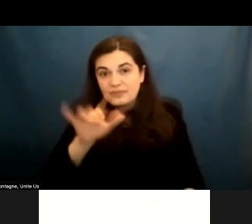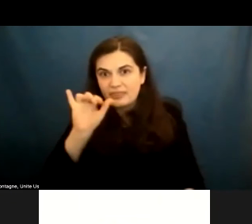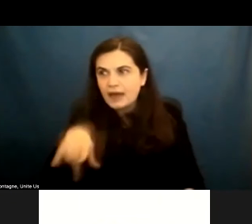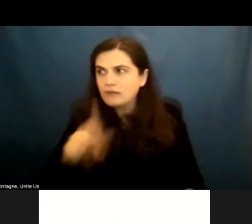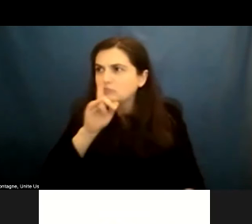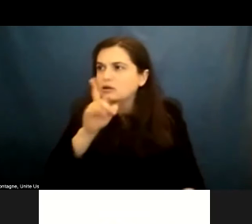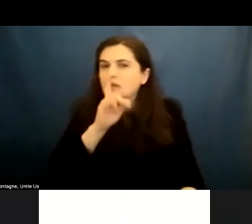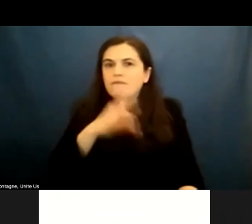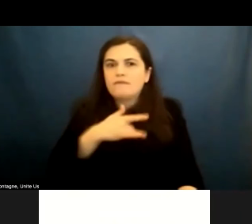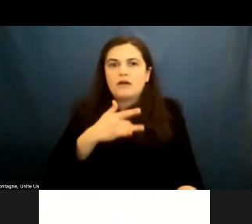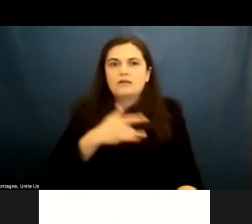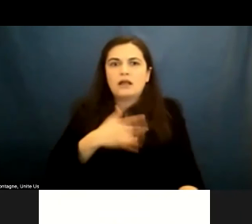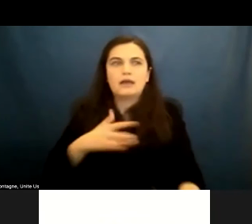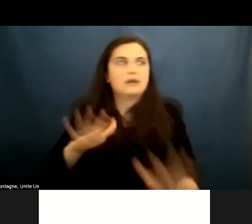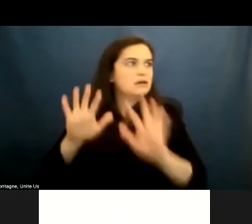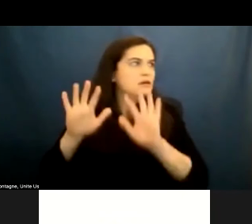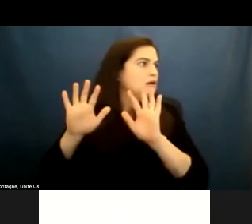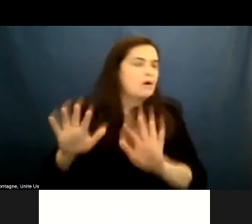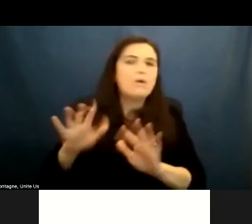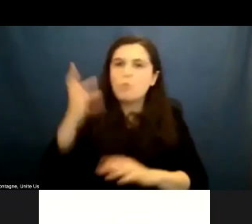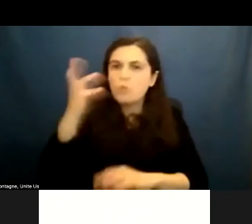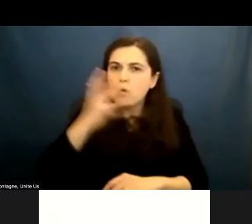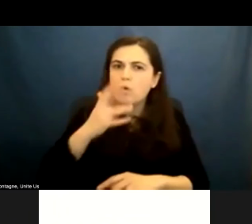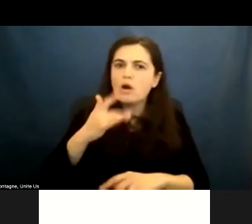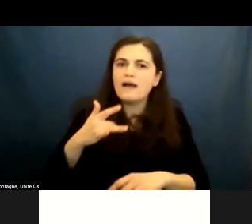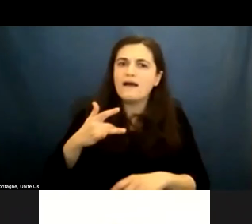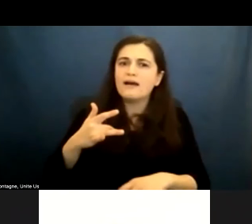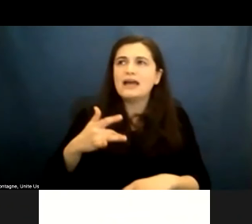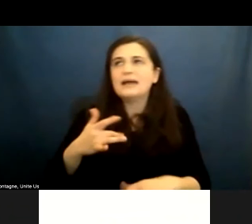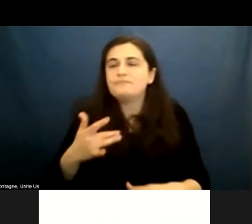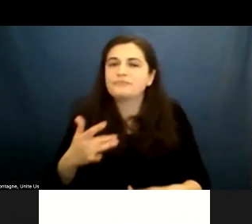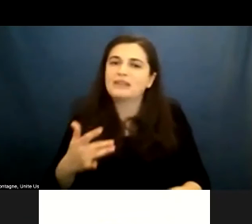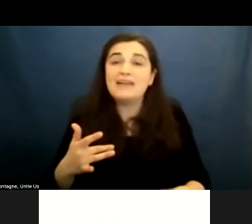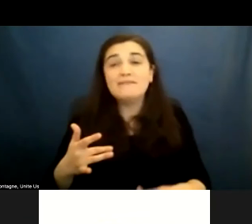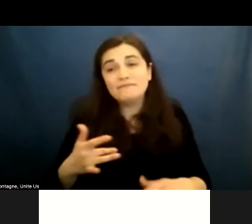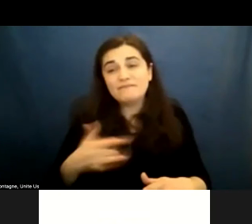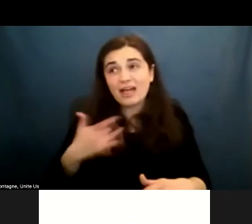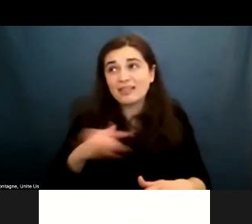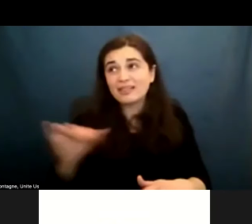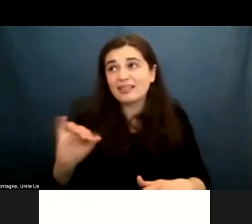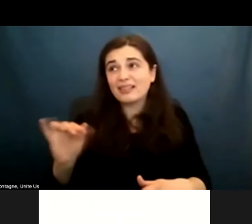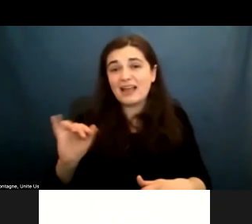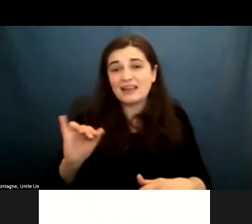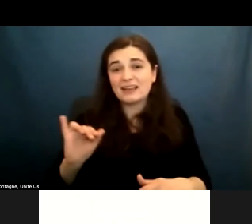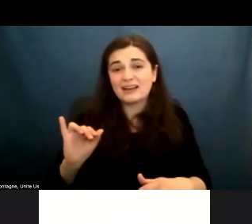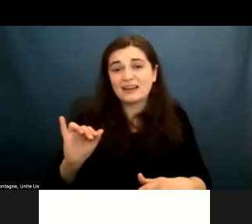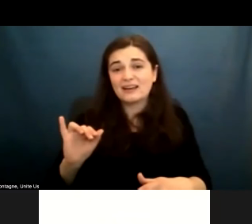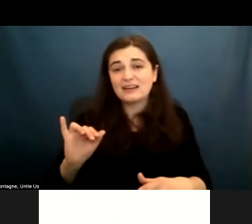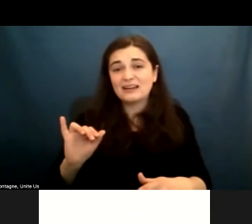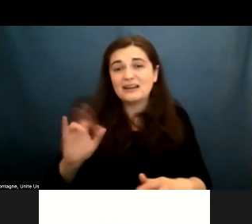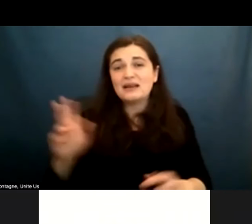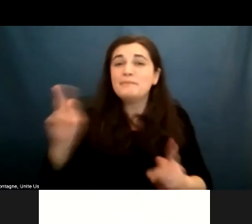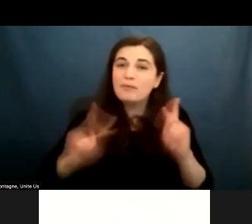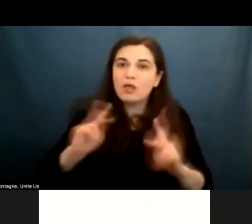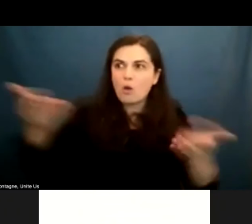very comforting. It feels intuitive. It feels less sterile. And so I think people are very